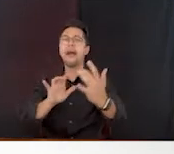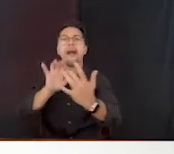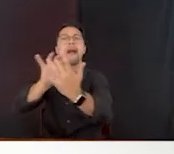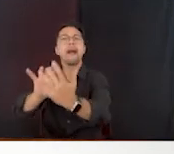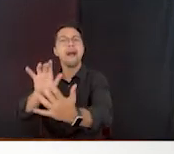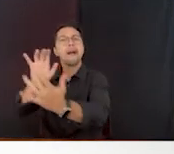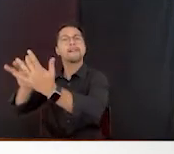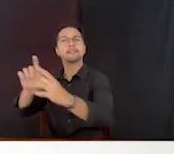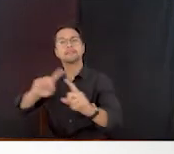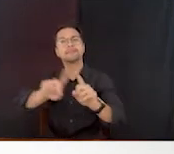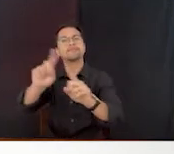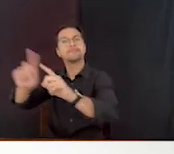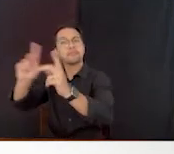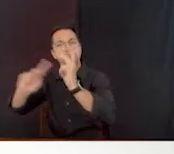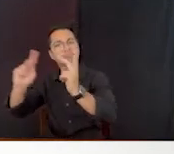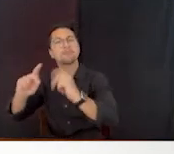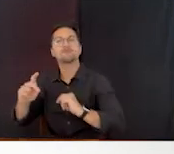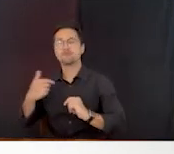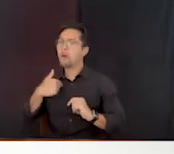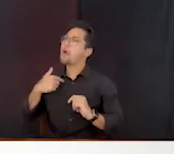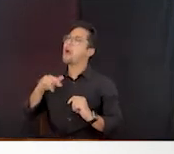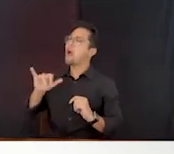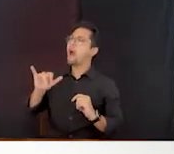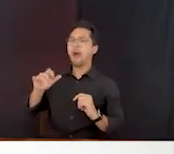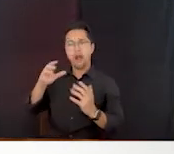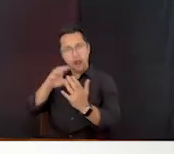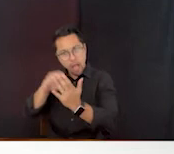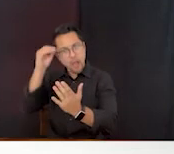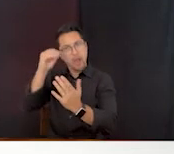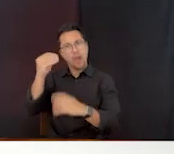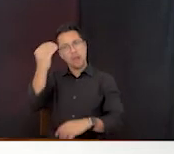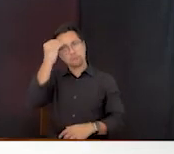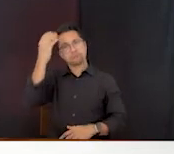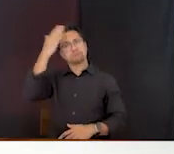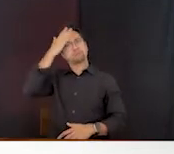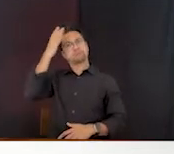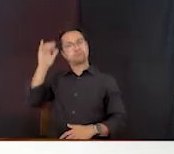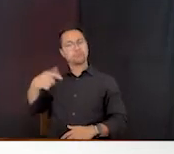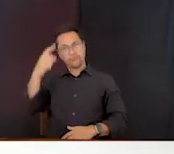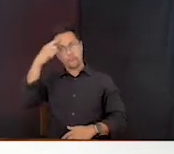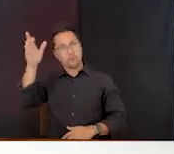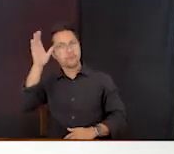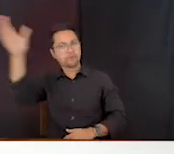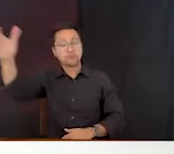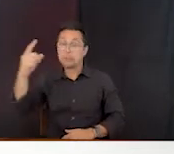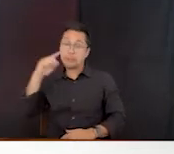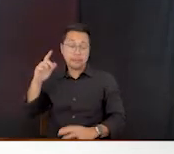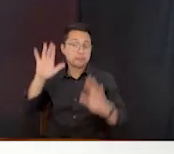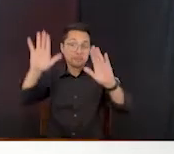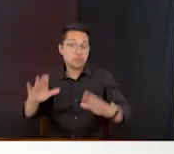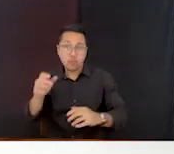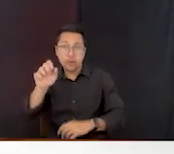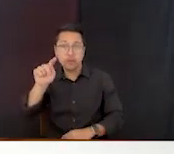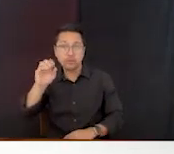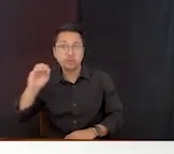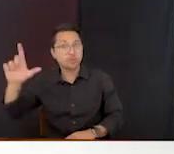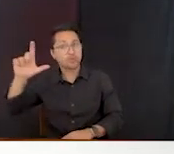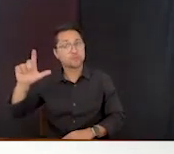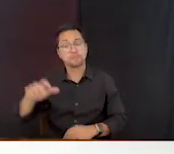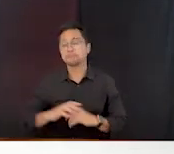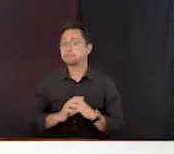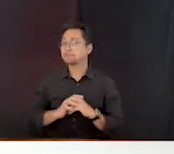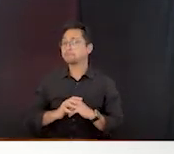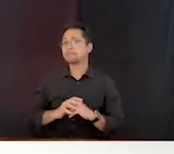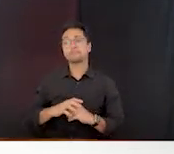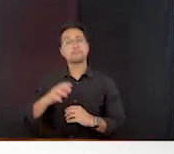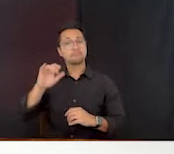kind of taken that for the future, and I think it's an awesome tool, especially that it's new, and